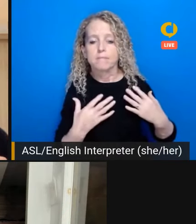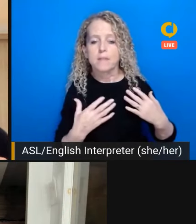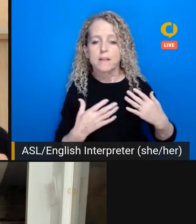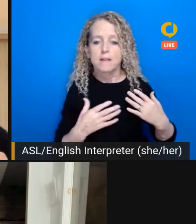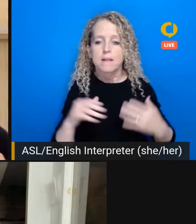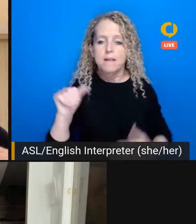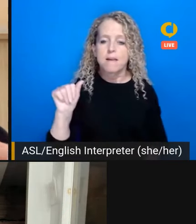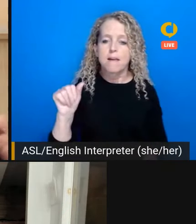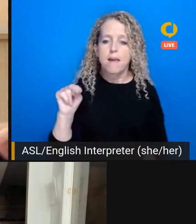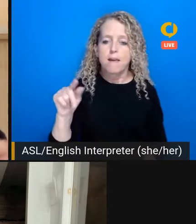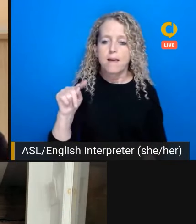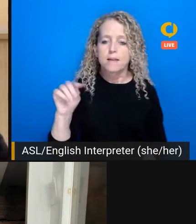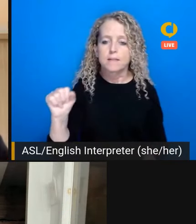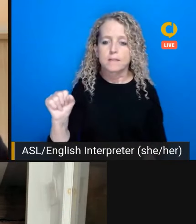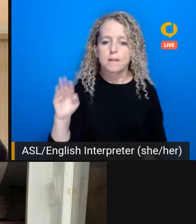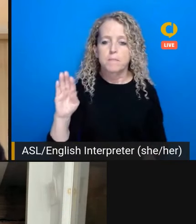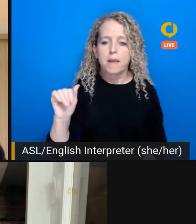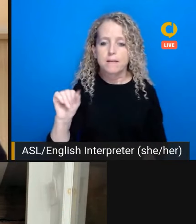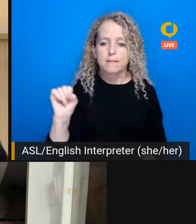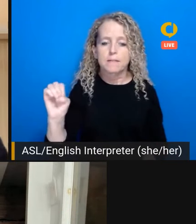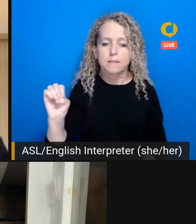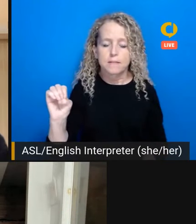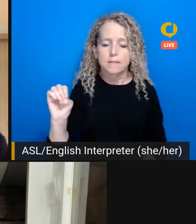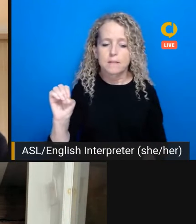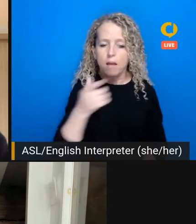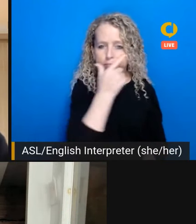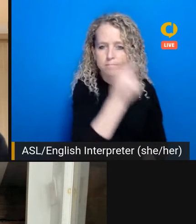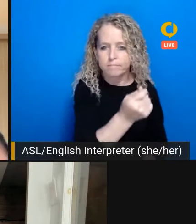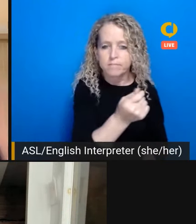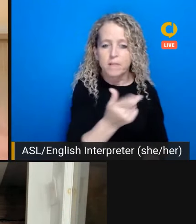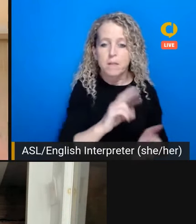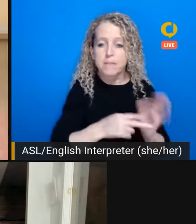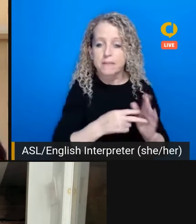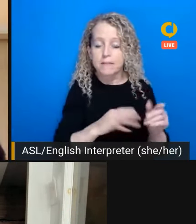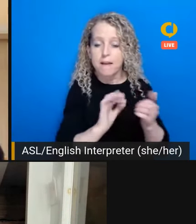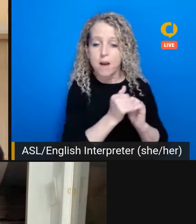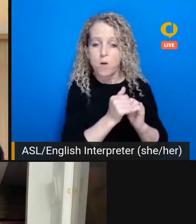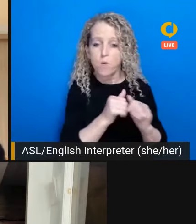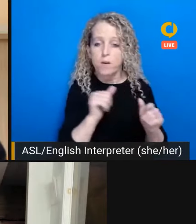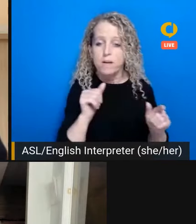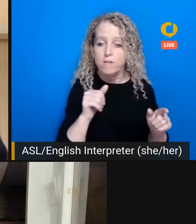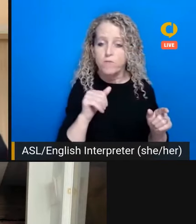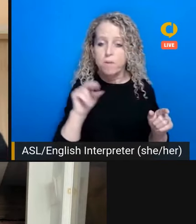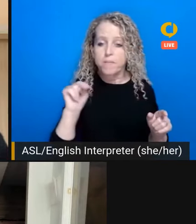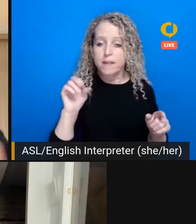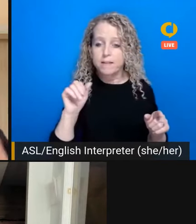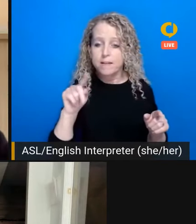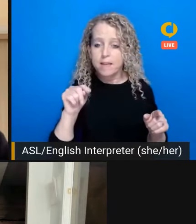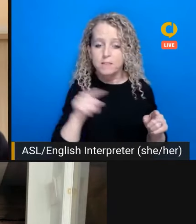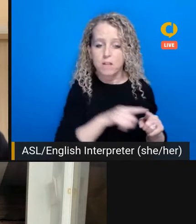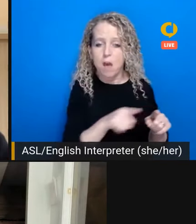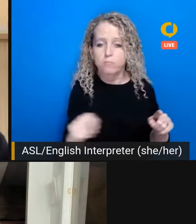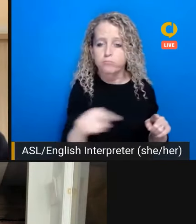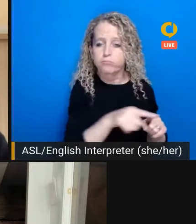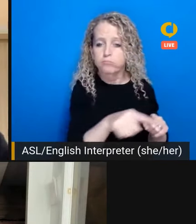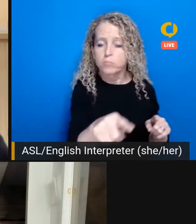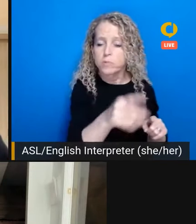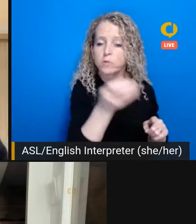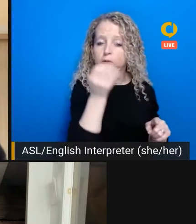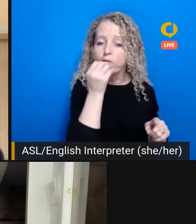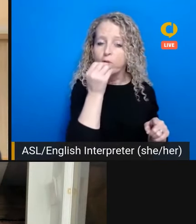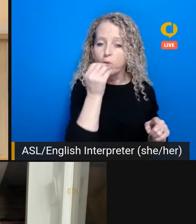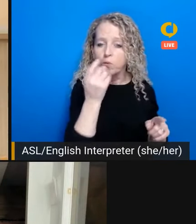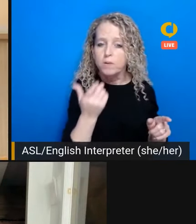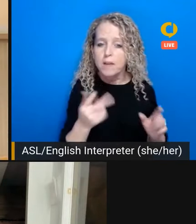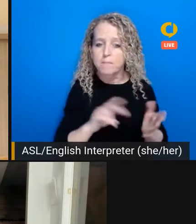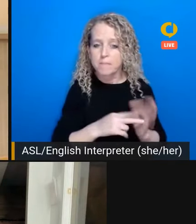ants go from their nest to the food, right? And then this helps with the routing algorithms, because you are going from